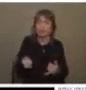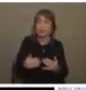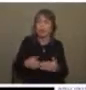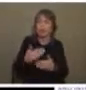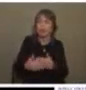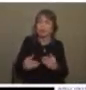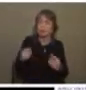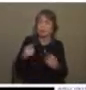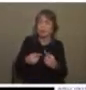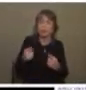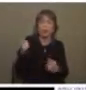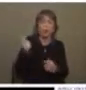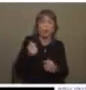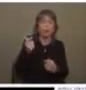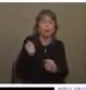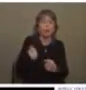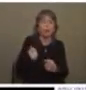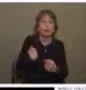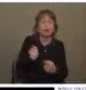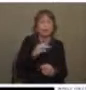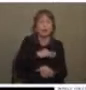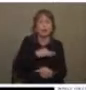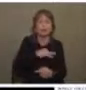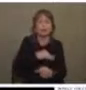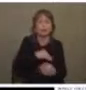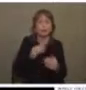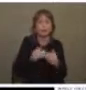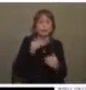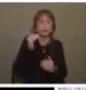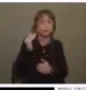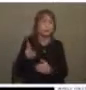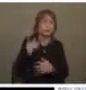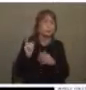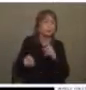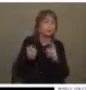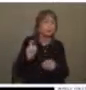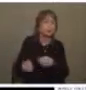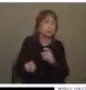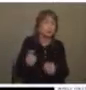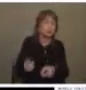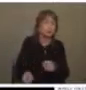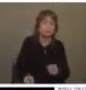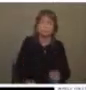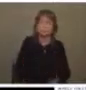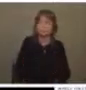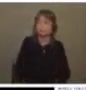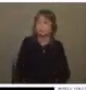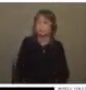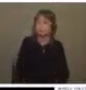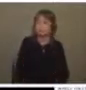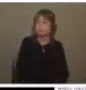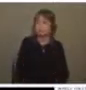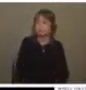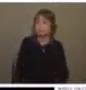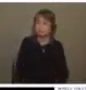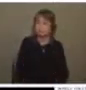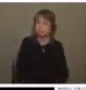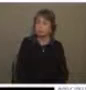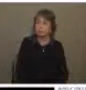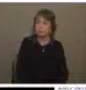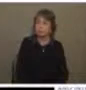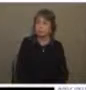whether welfare benefits in Puerto Rico are too generous, and you can move forward. That's the labor force participation rate in Puerto Rico that clearly collapsed after